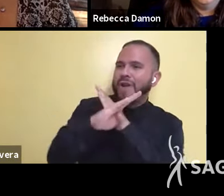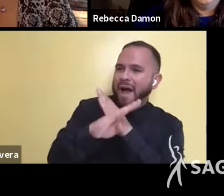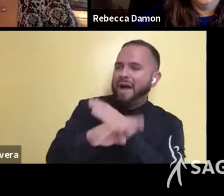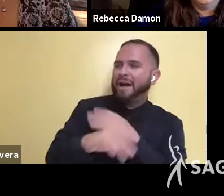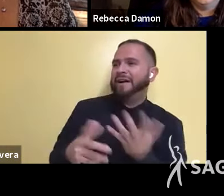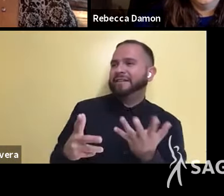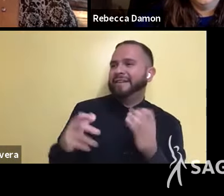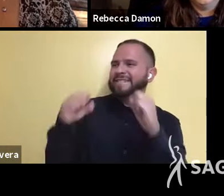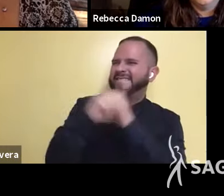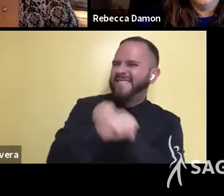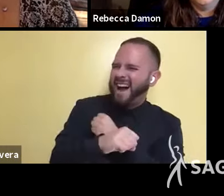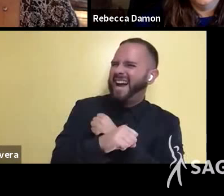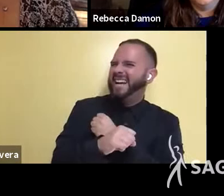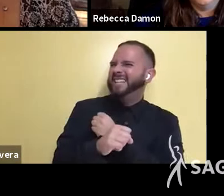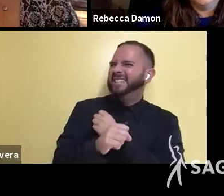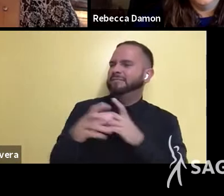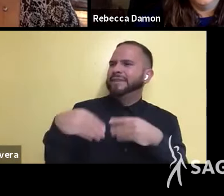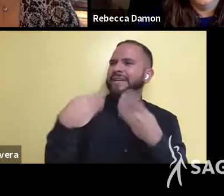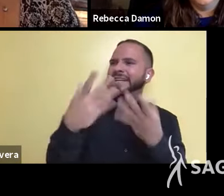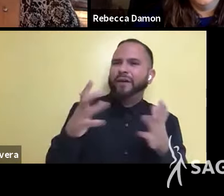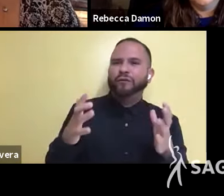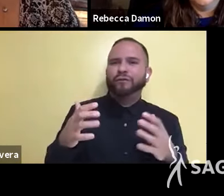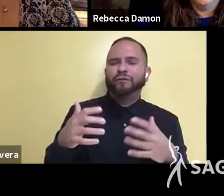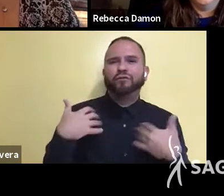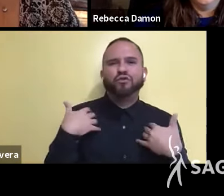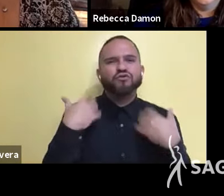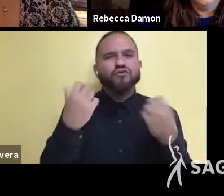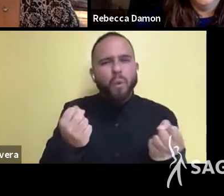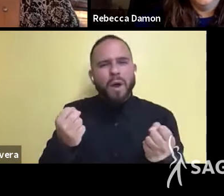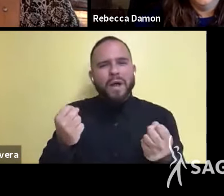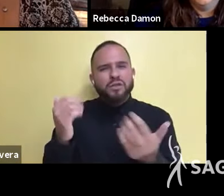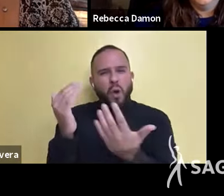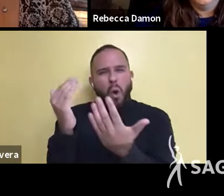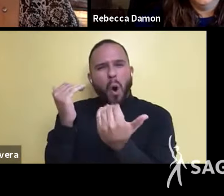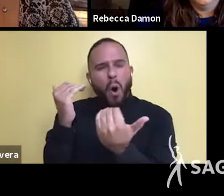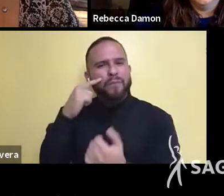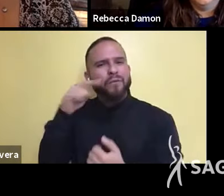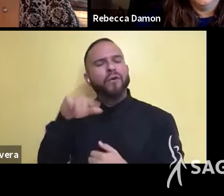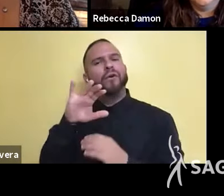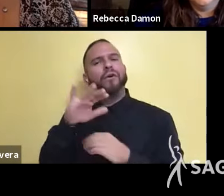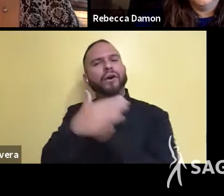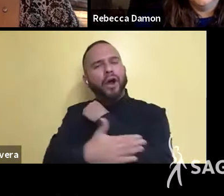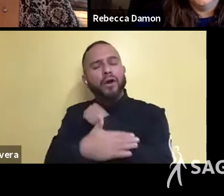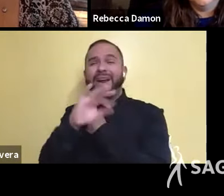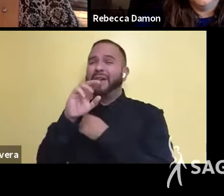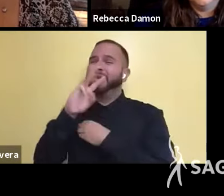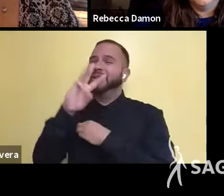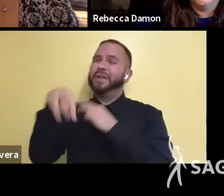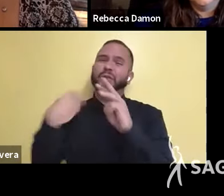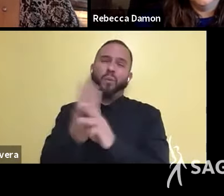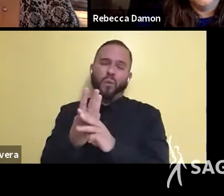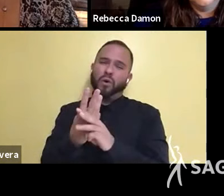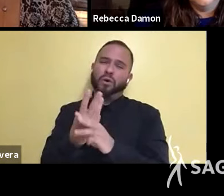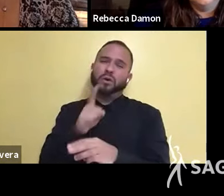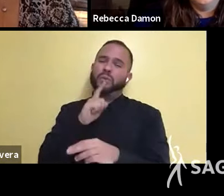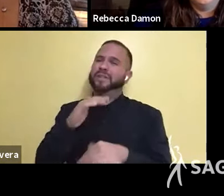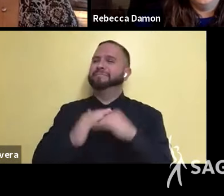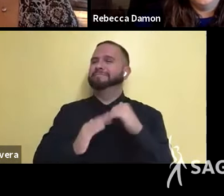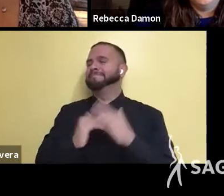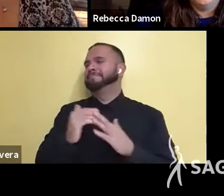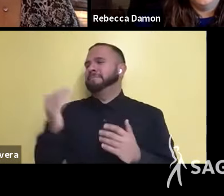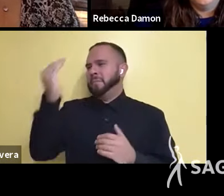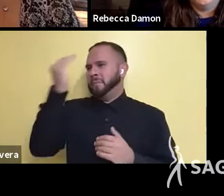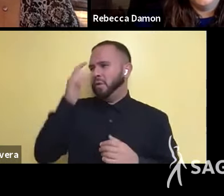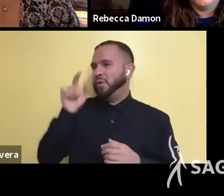to not only our country, but to the world, it's wonderful to know that we're being looked at and looked